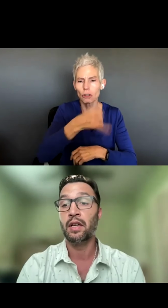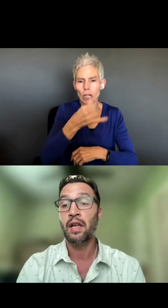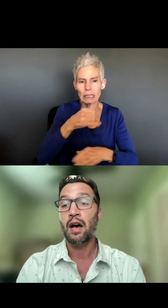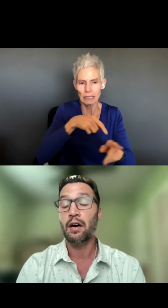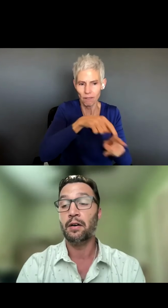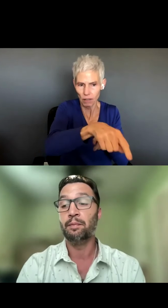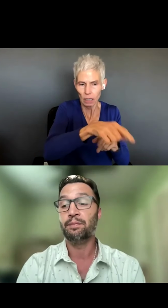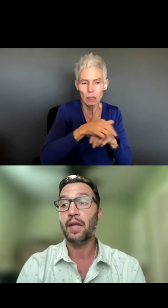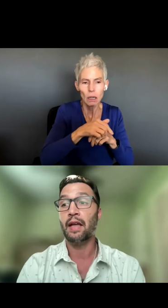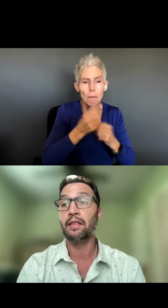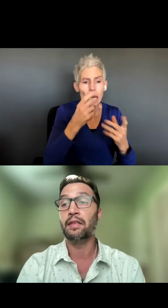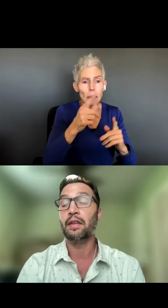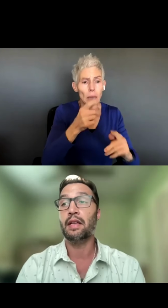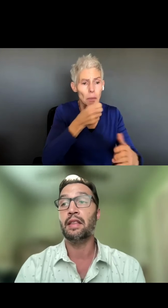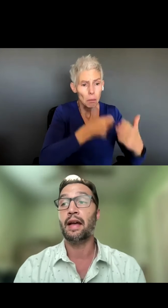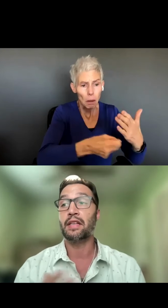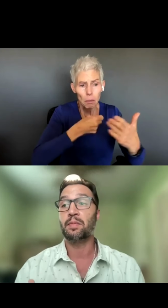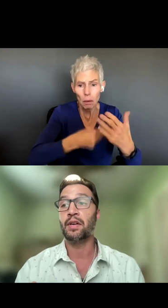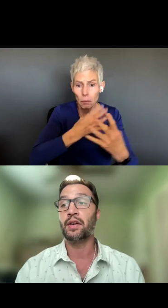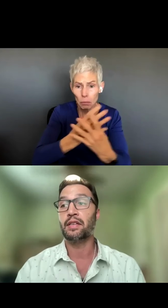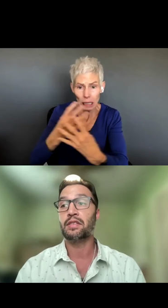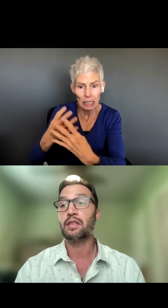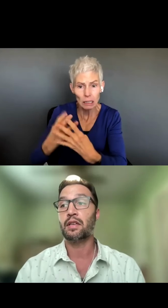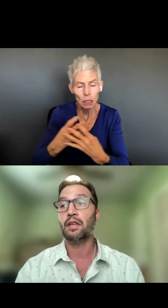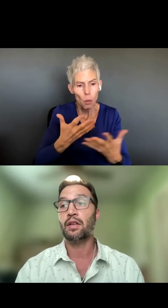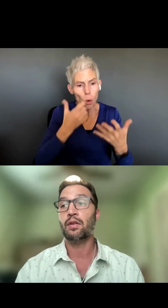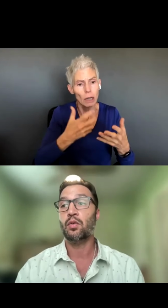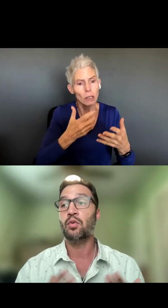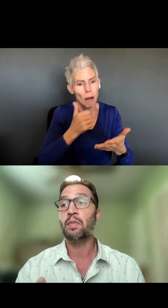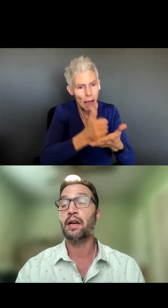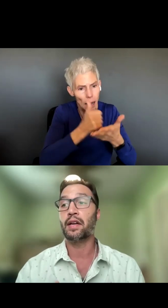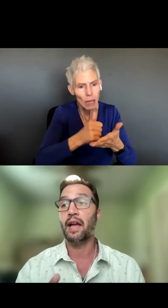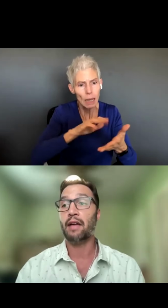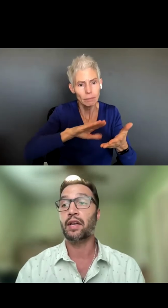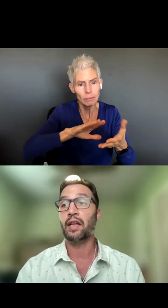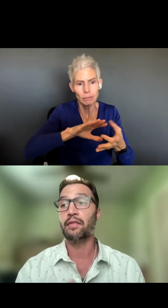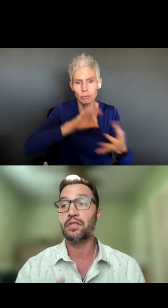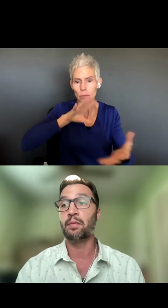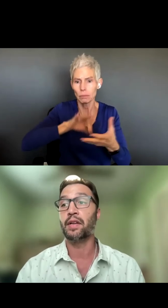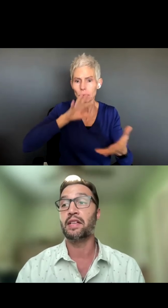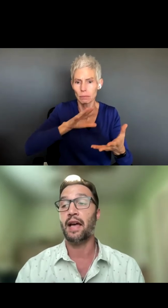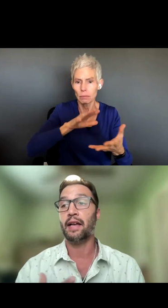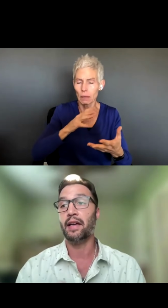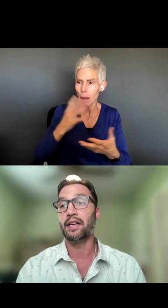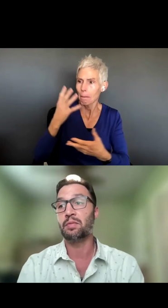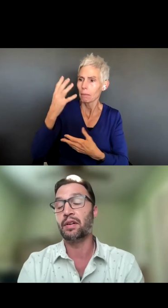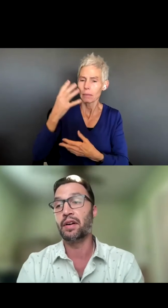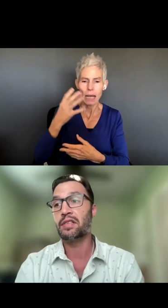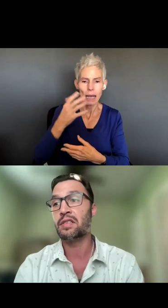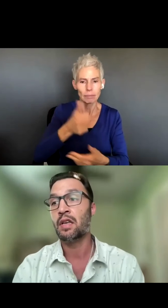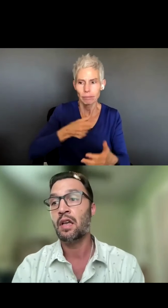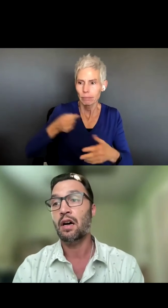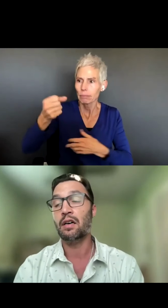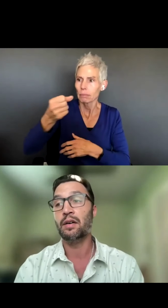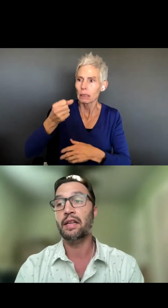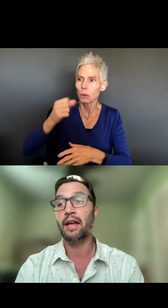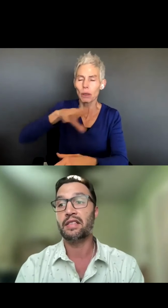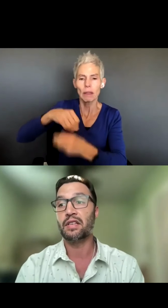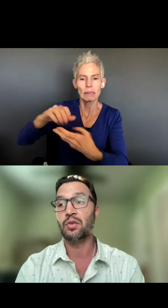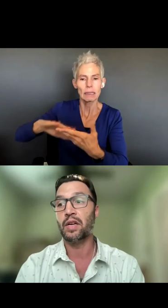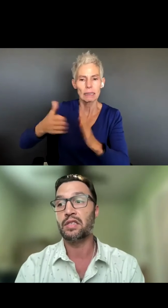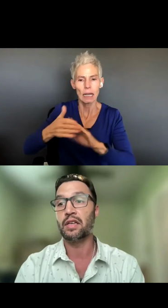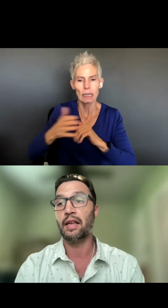incarceration. And in that experience, who better can advocate for somebody that's had that experience